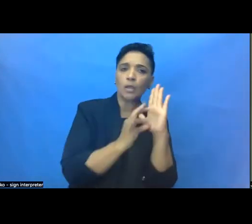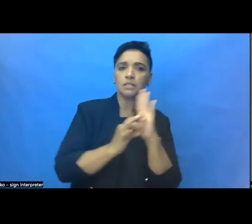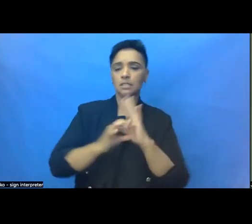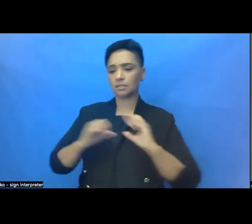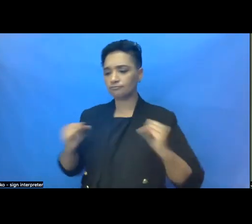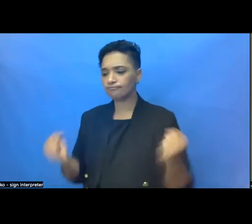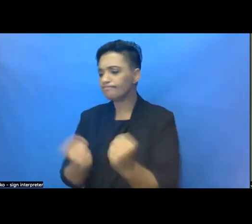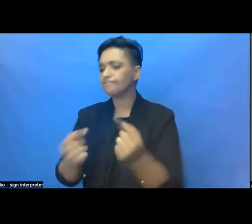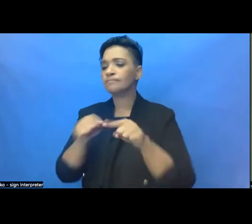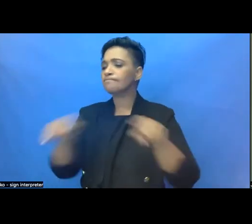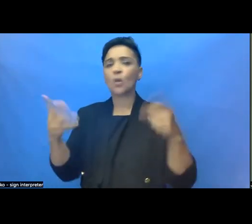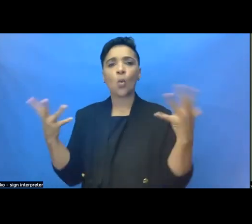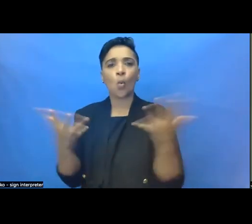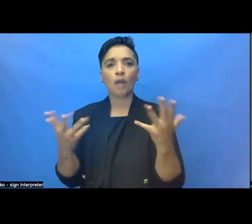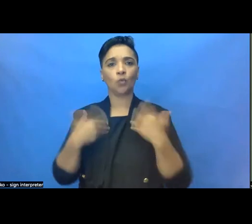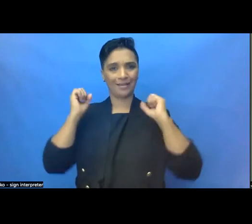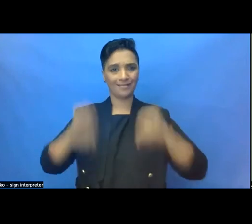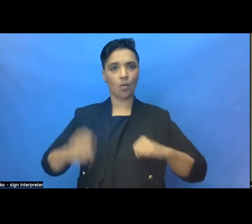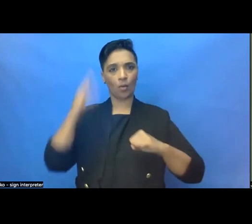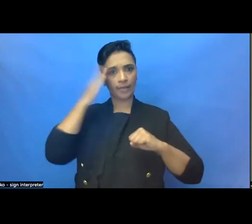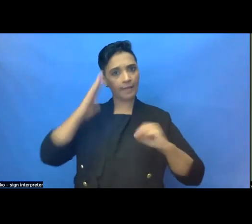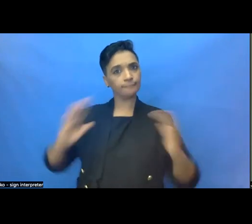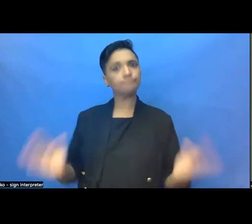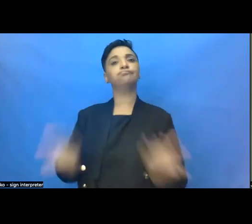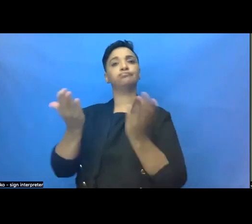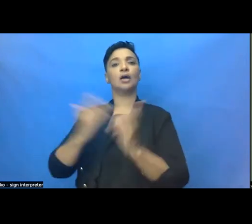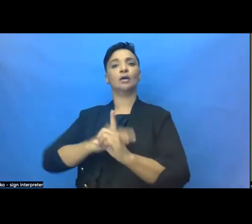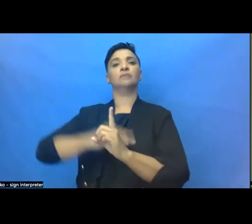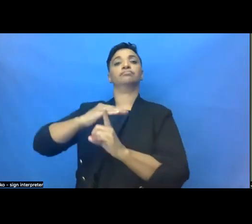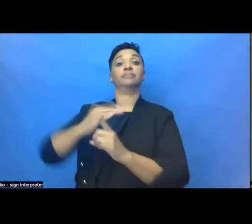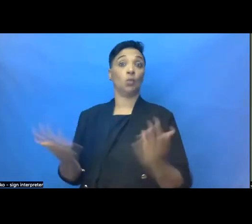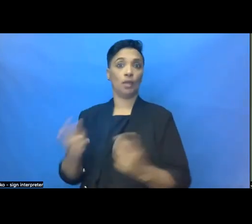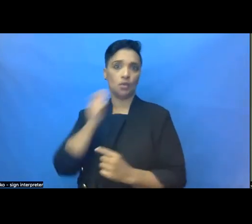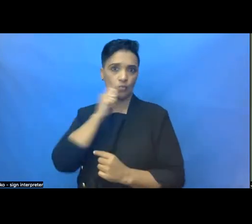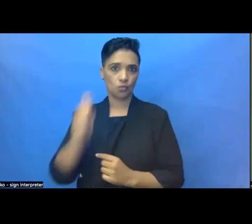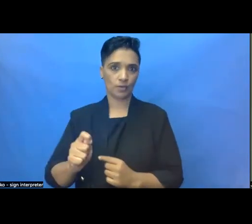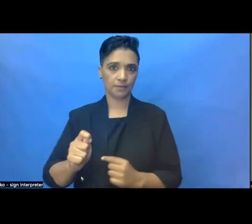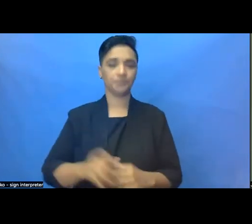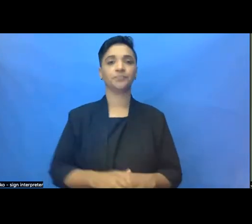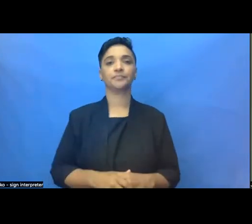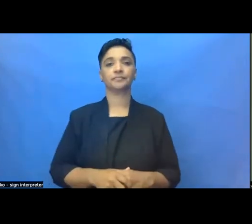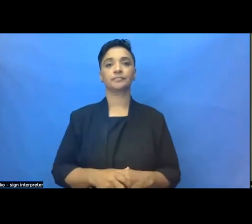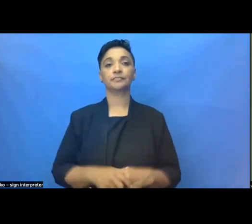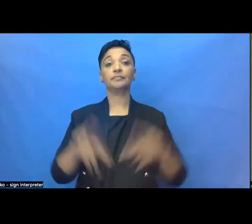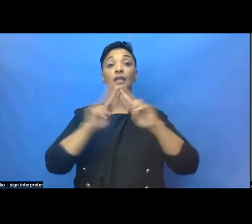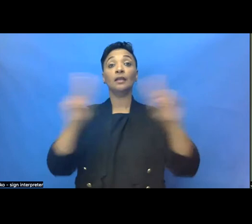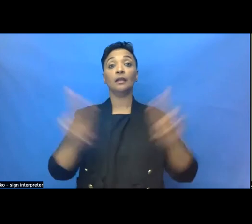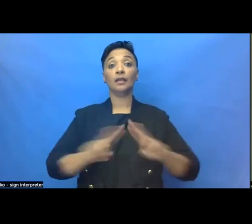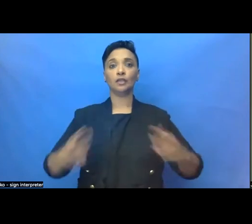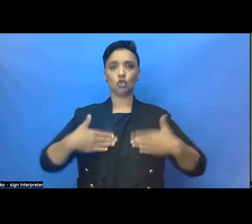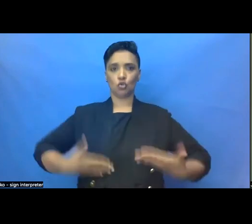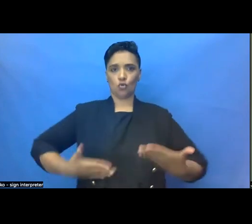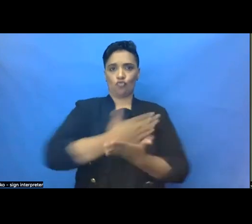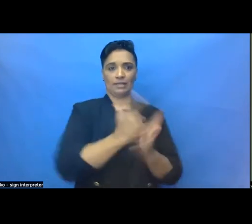and promoted in Ukraine. Within this context, the international human rights law has to be